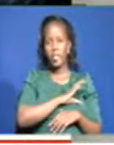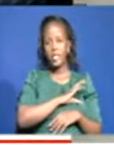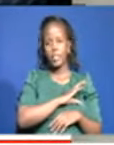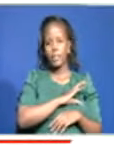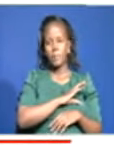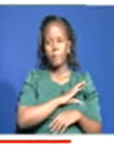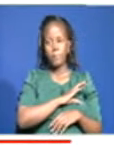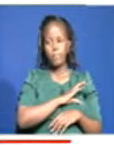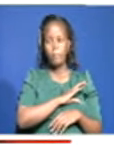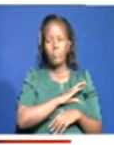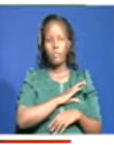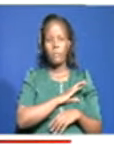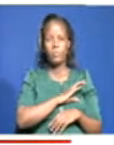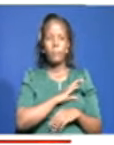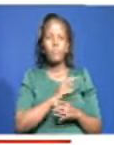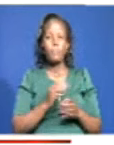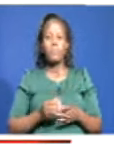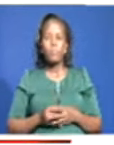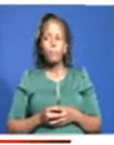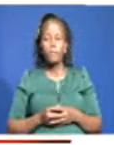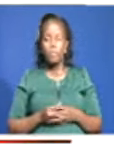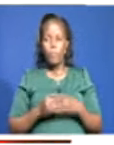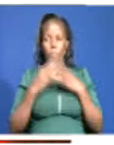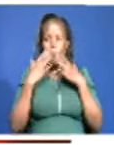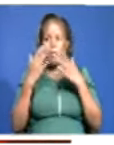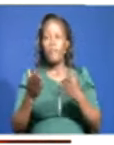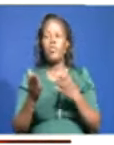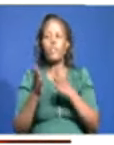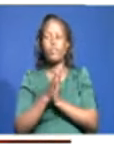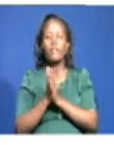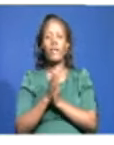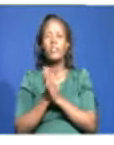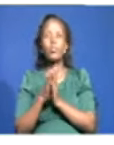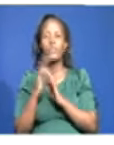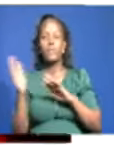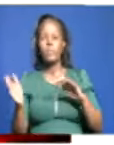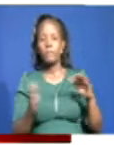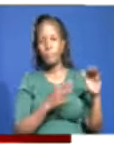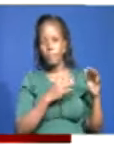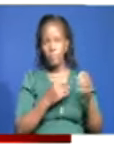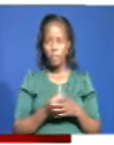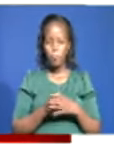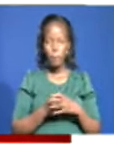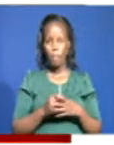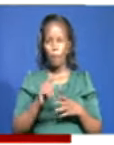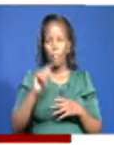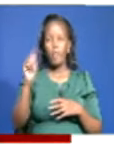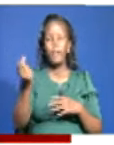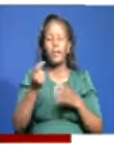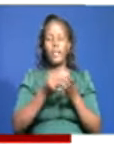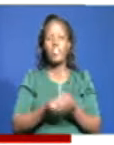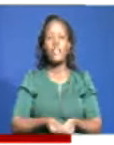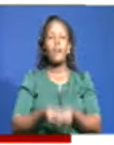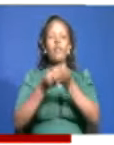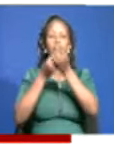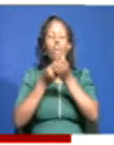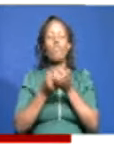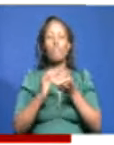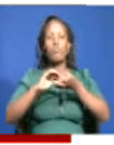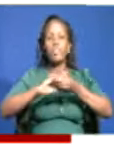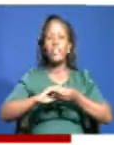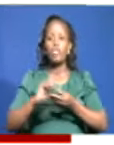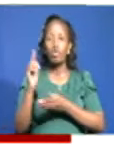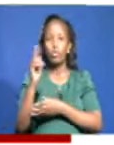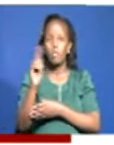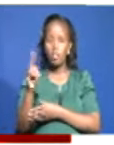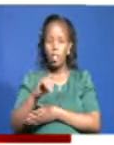Mwendwa. Thank you, Dan, for that detailed report. Moving on, the Kenya Volleyball Federation Nairobi County on Friday held a